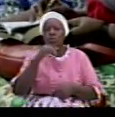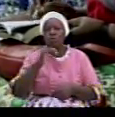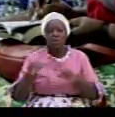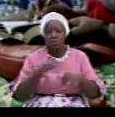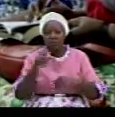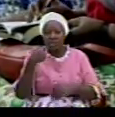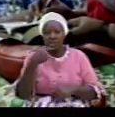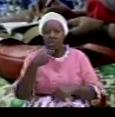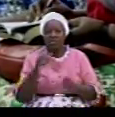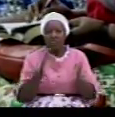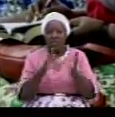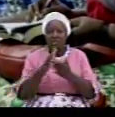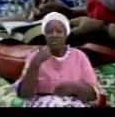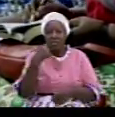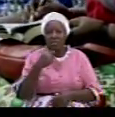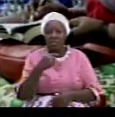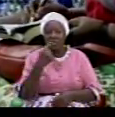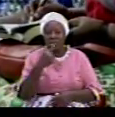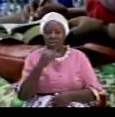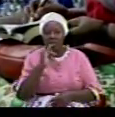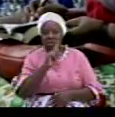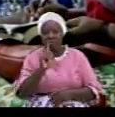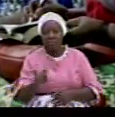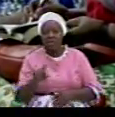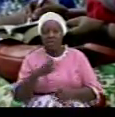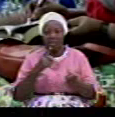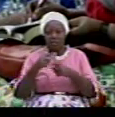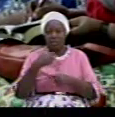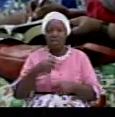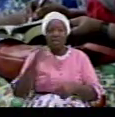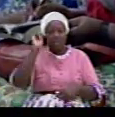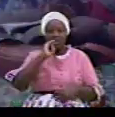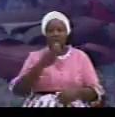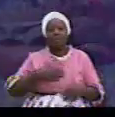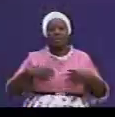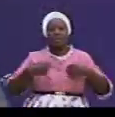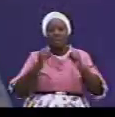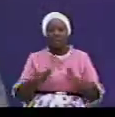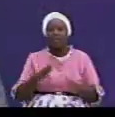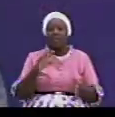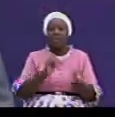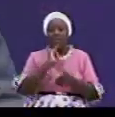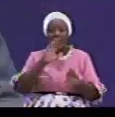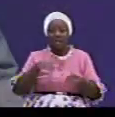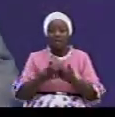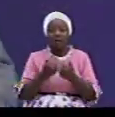you say, it's my healer. That's how healing comes. That's